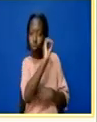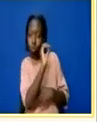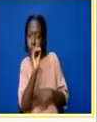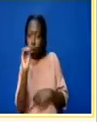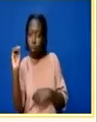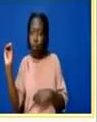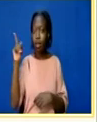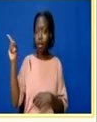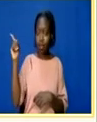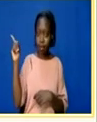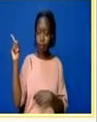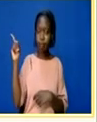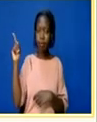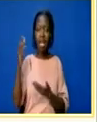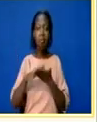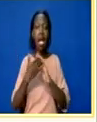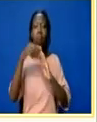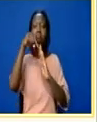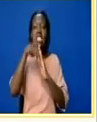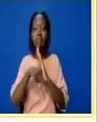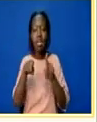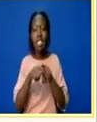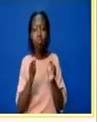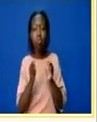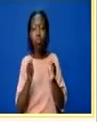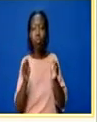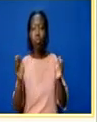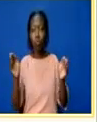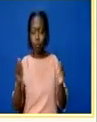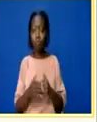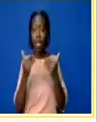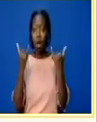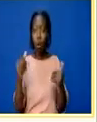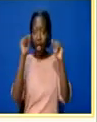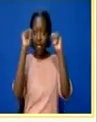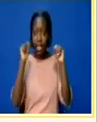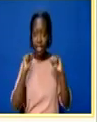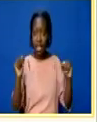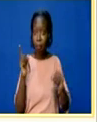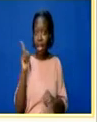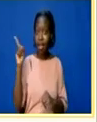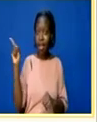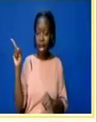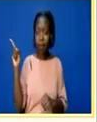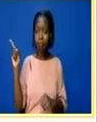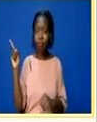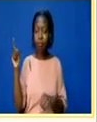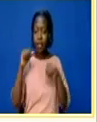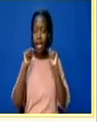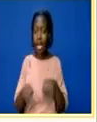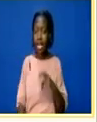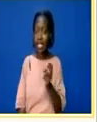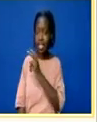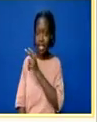bringing water, yes. but it is becoming deeper and wider. So the shape formed here, mm-hmm. you see these ones are